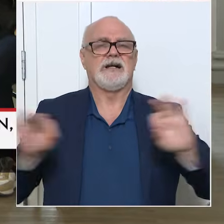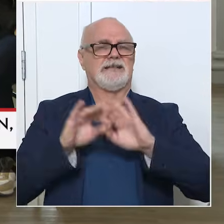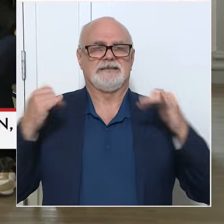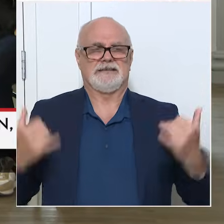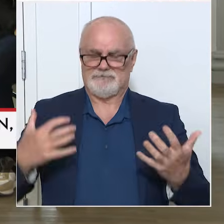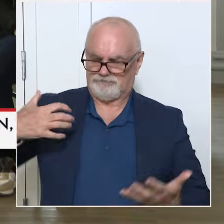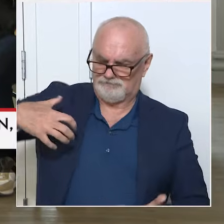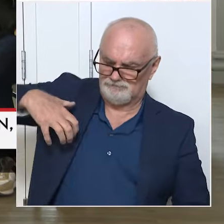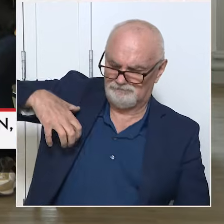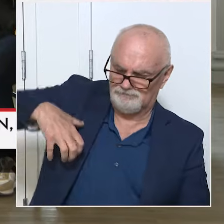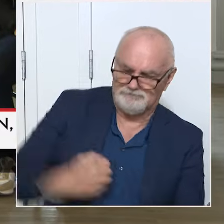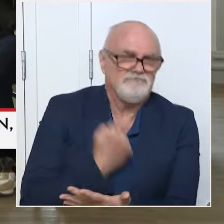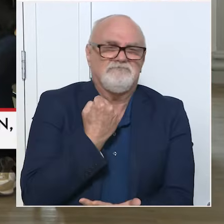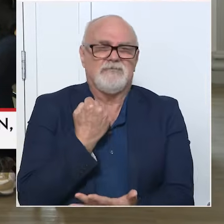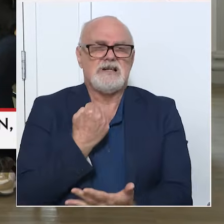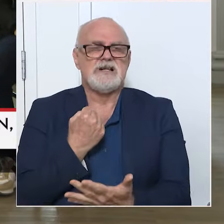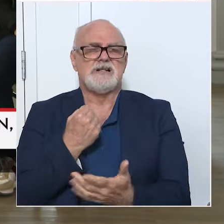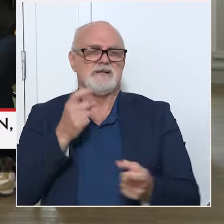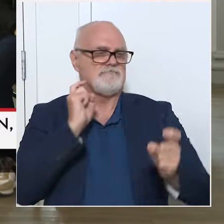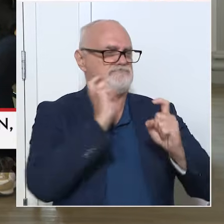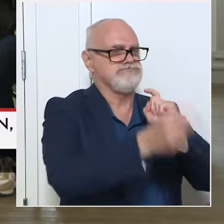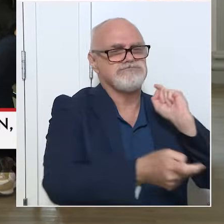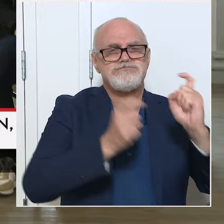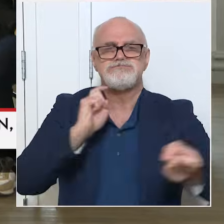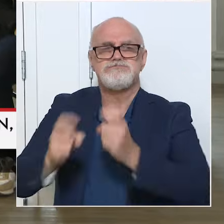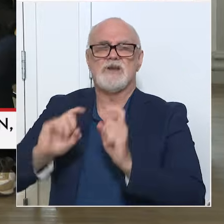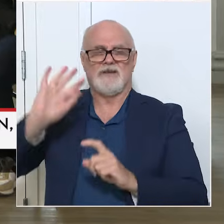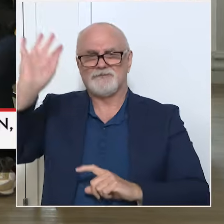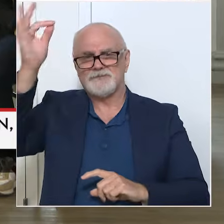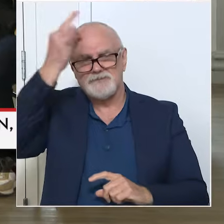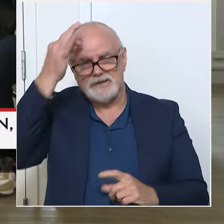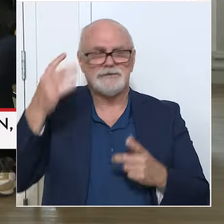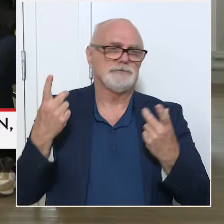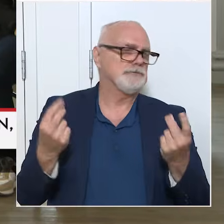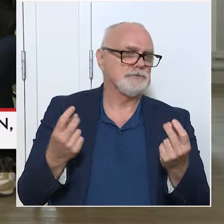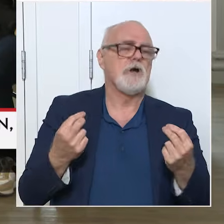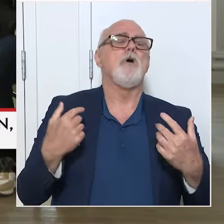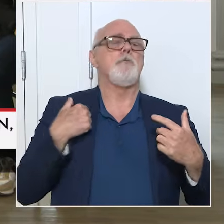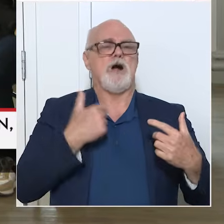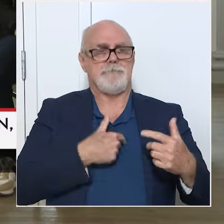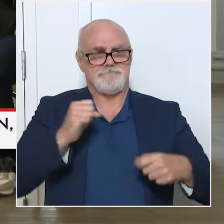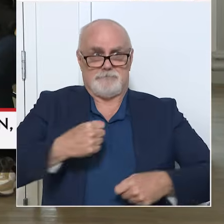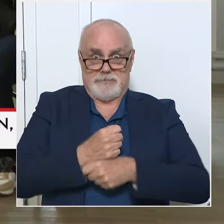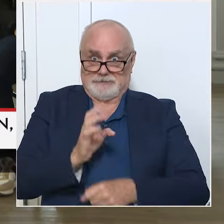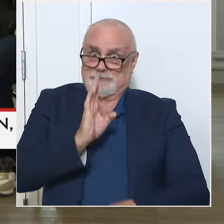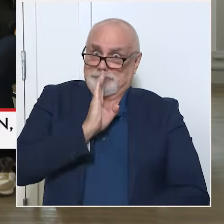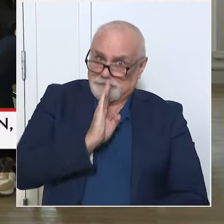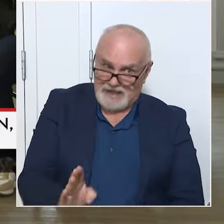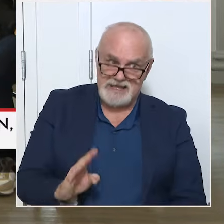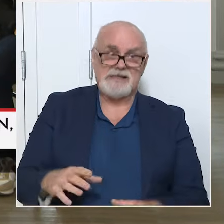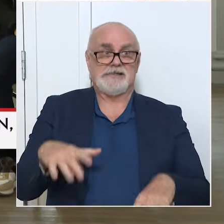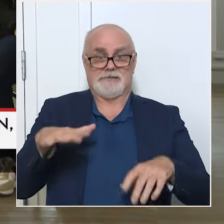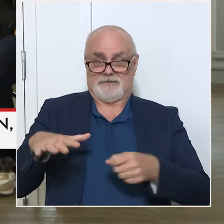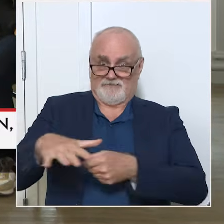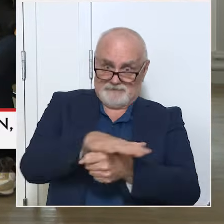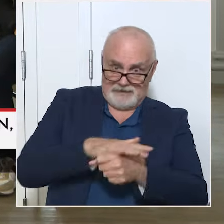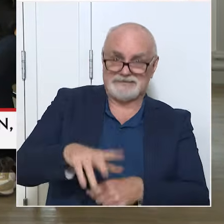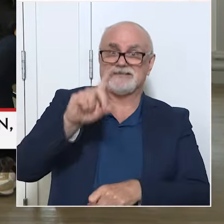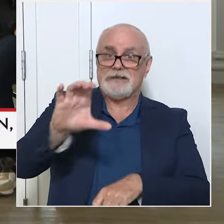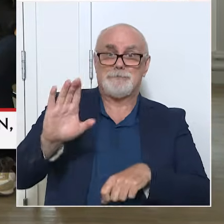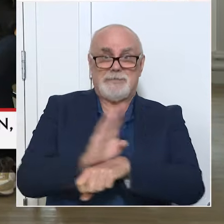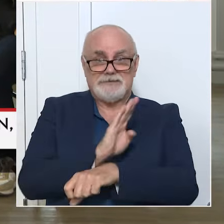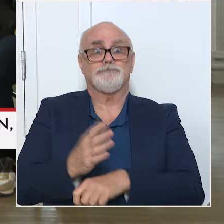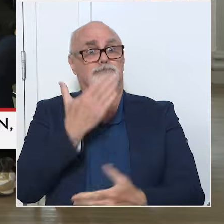the changing footprint of the federal government, that we are creating good paying jobs for